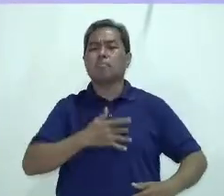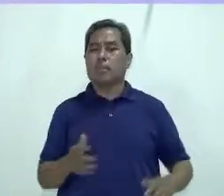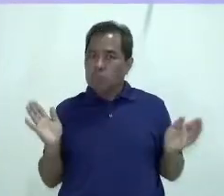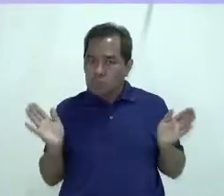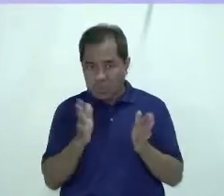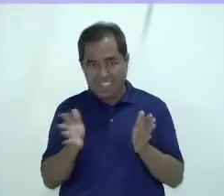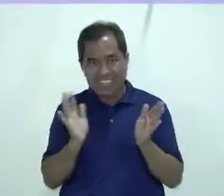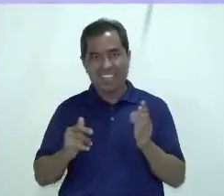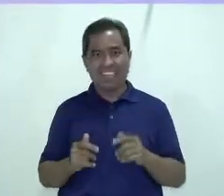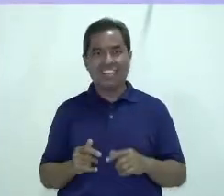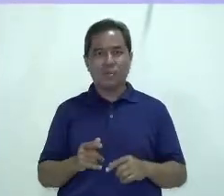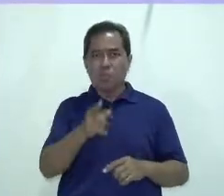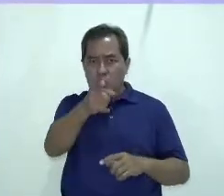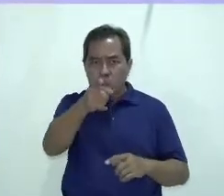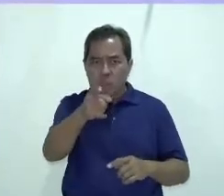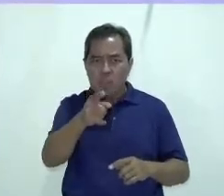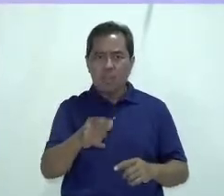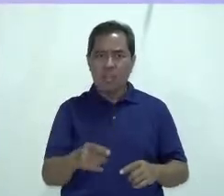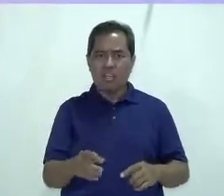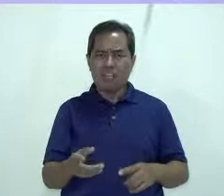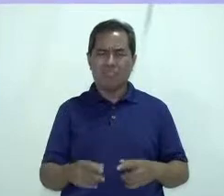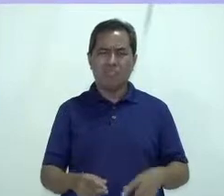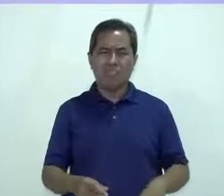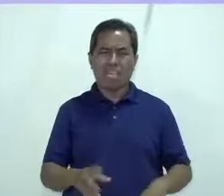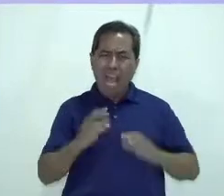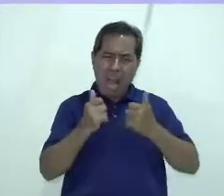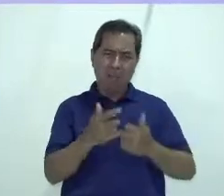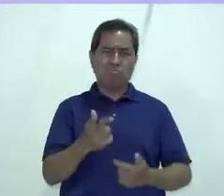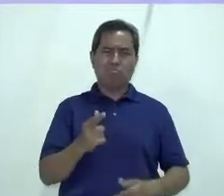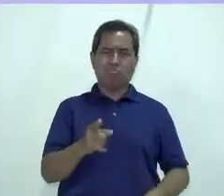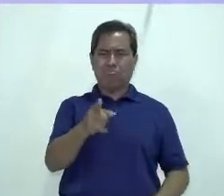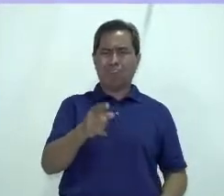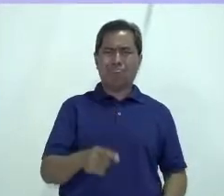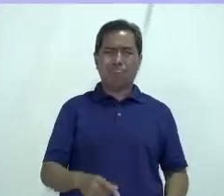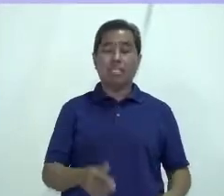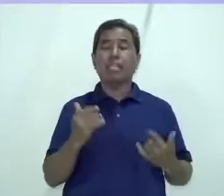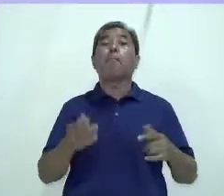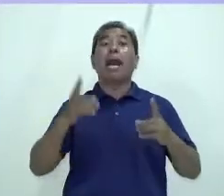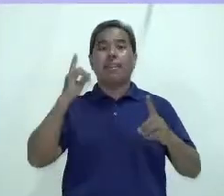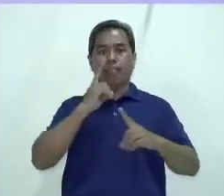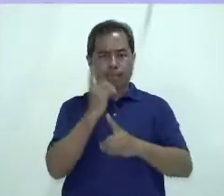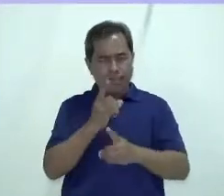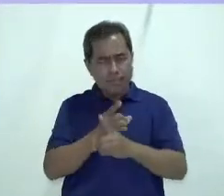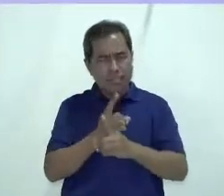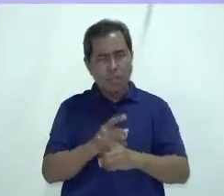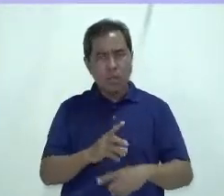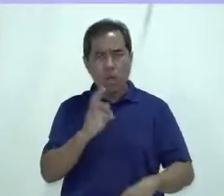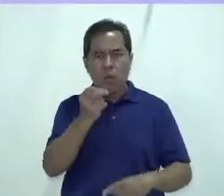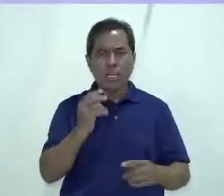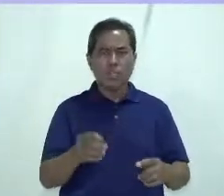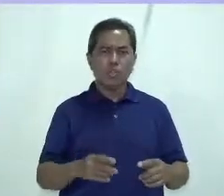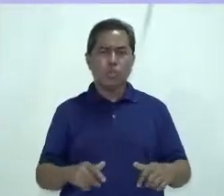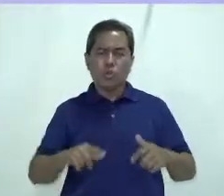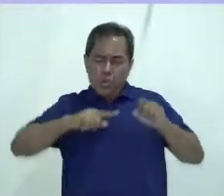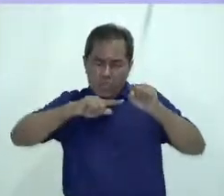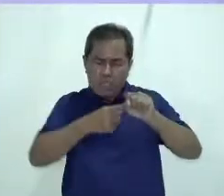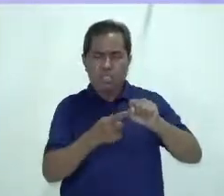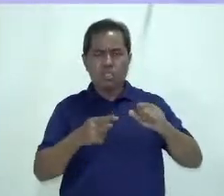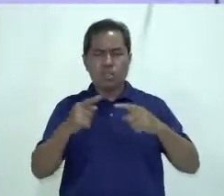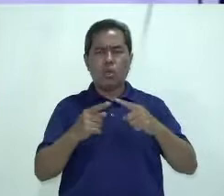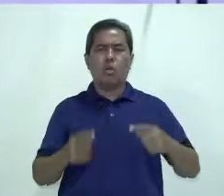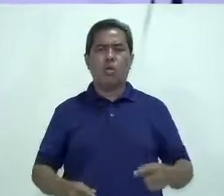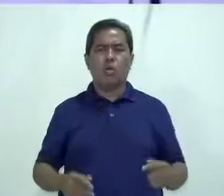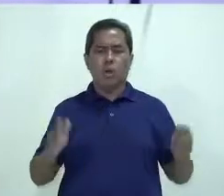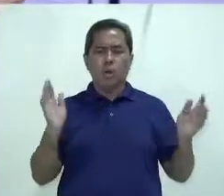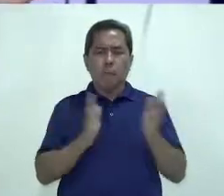encouraged. wait a minute, I'm not even encouraging myself. That's right. When you start to praise God, his reality,